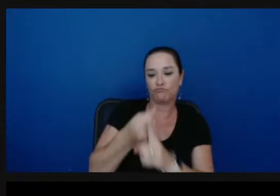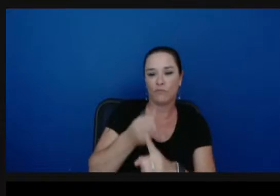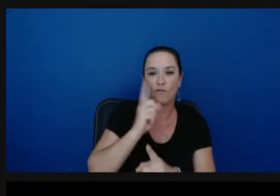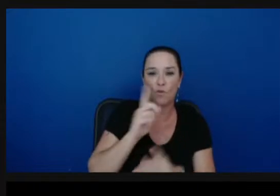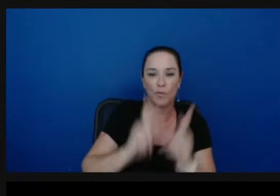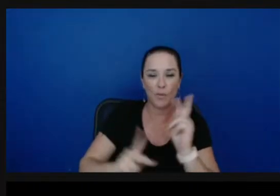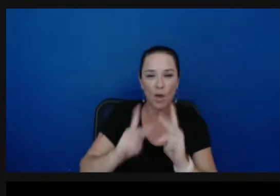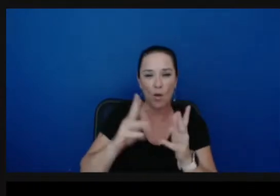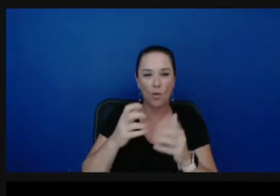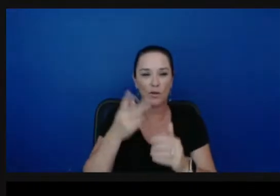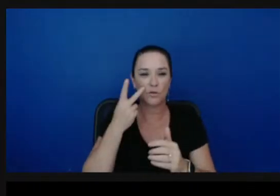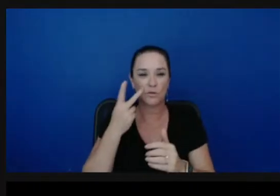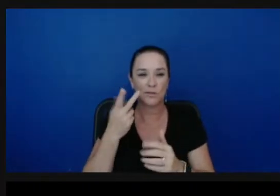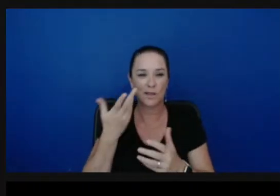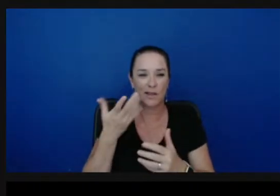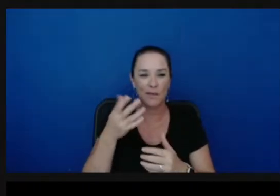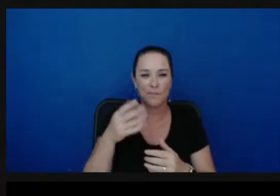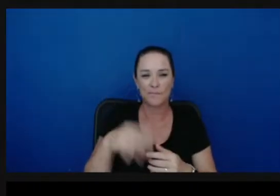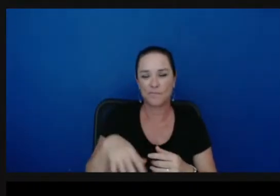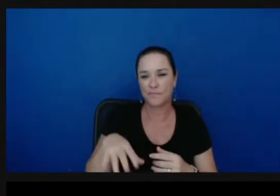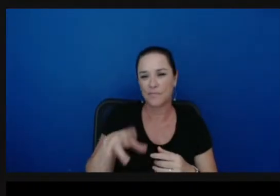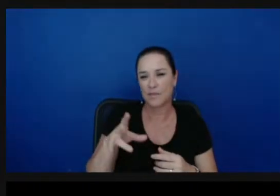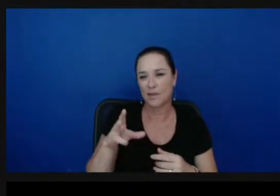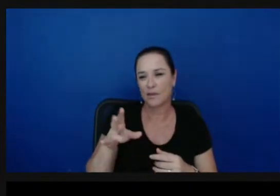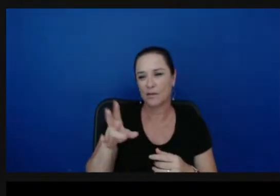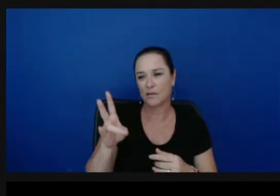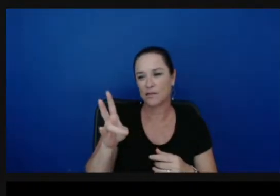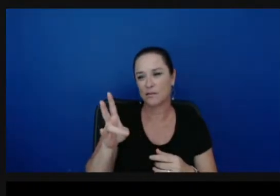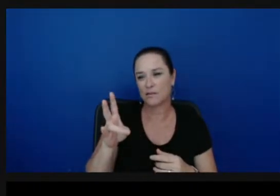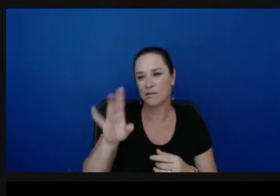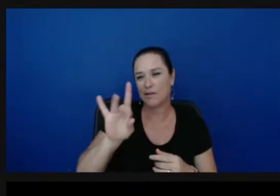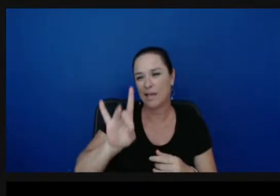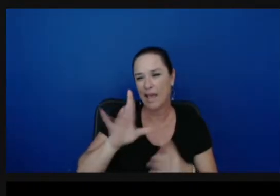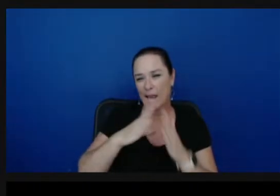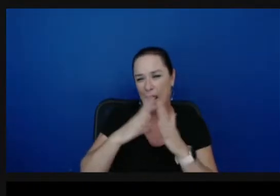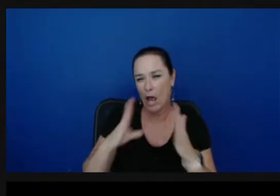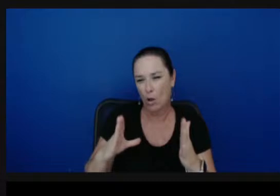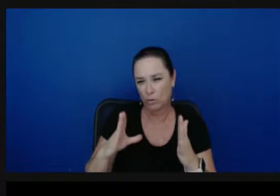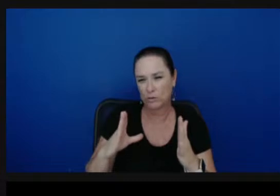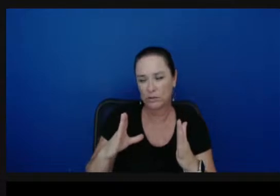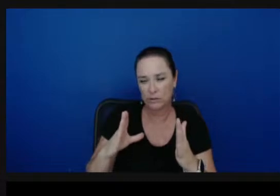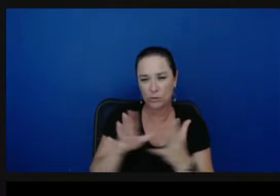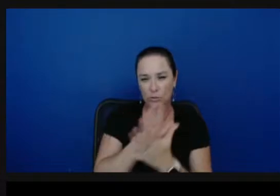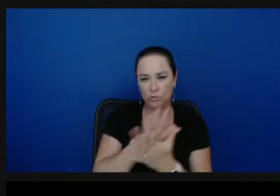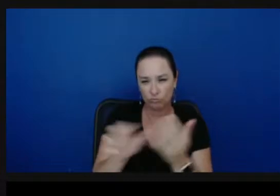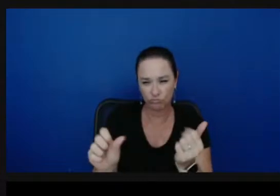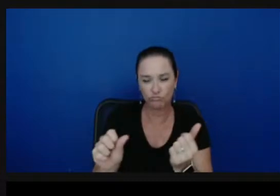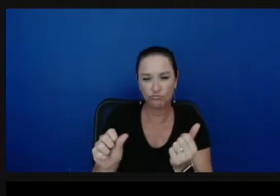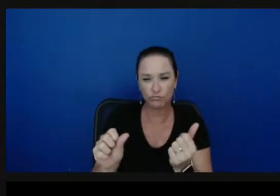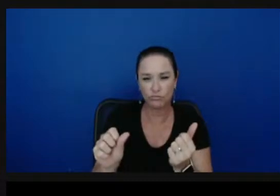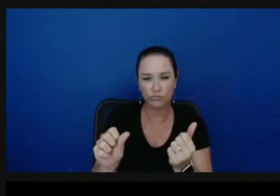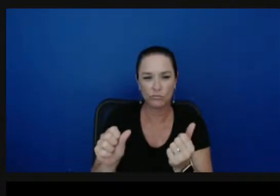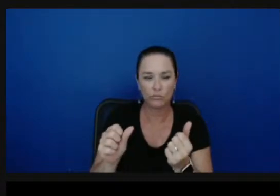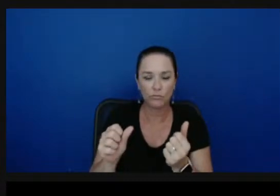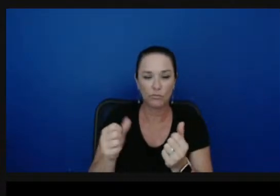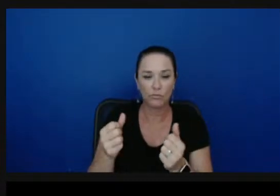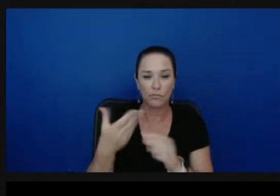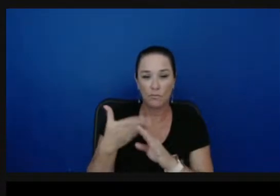least 78 houses have been lost through the first 3.5 weeks or so before Fissure 8 reactivates.